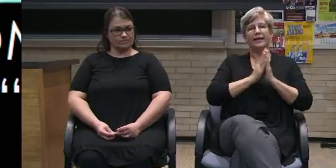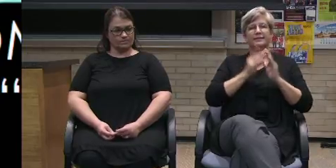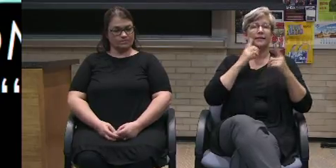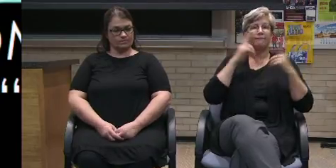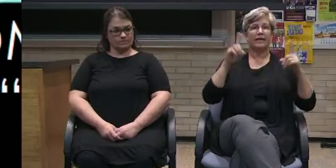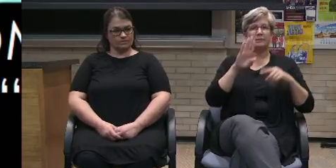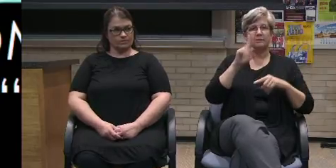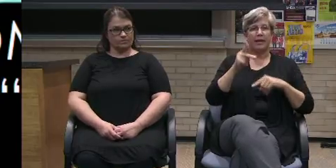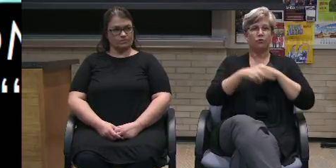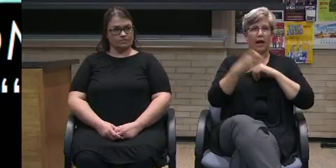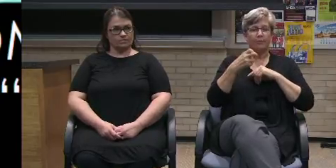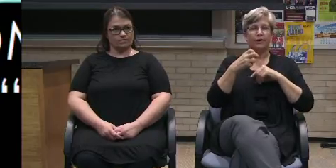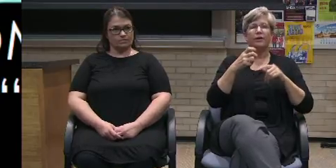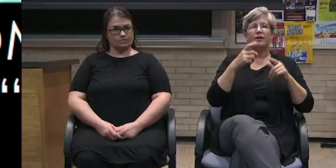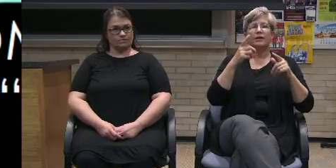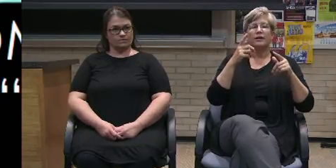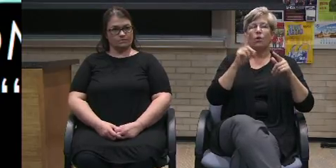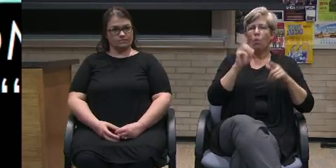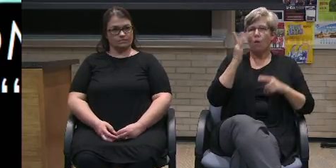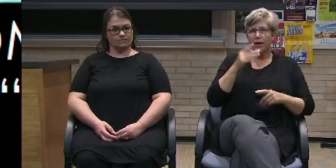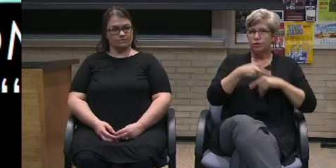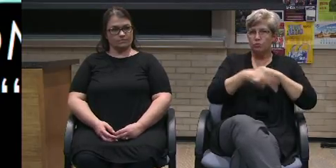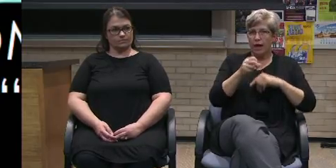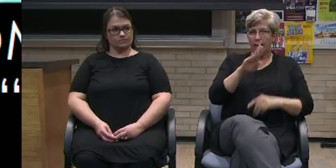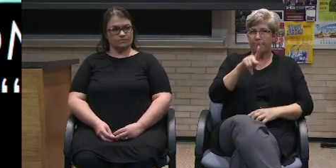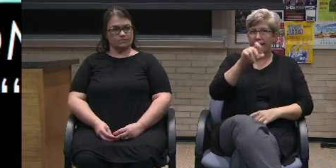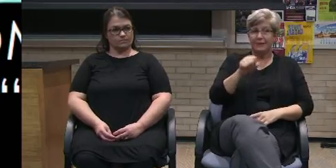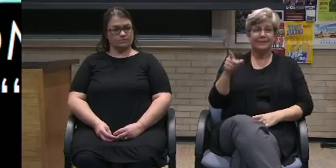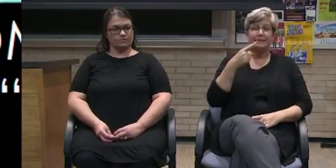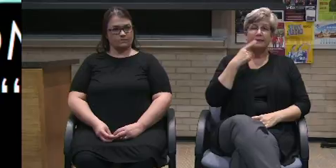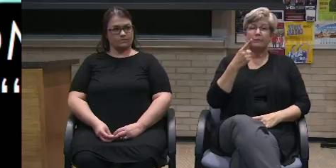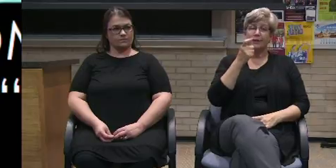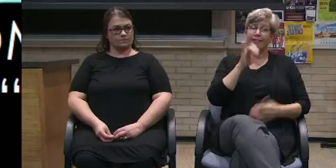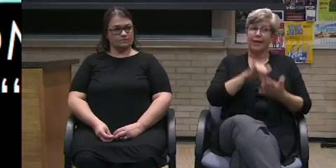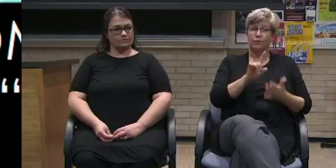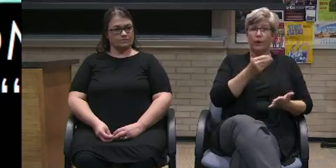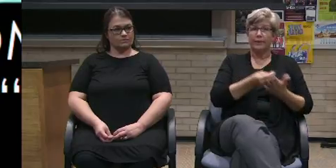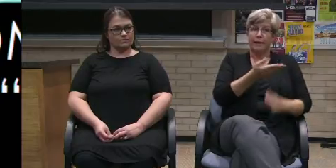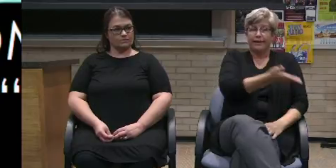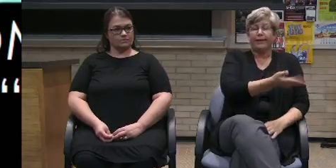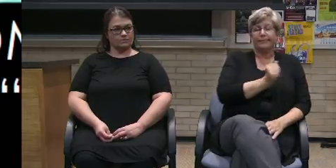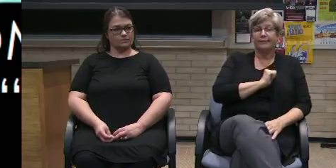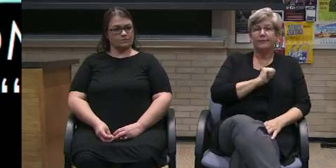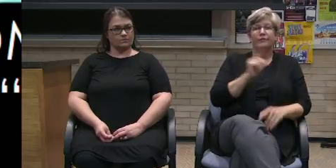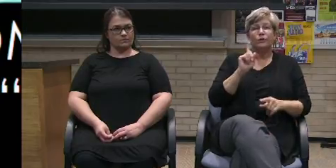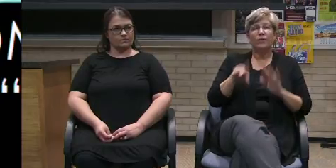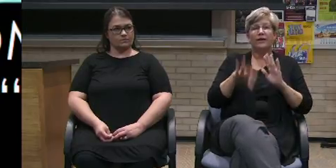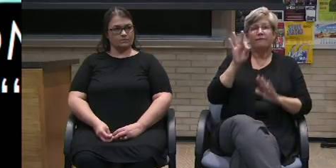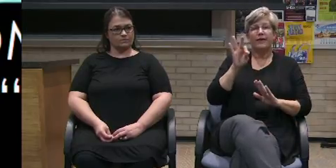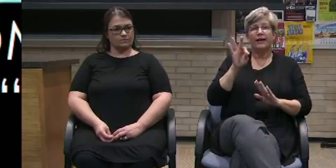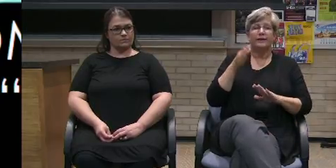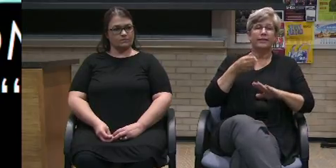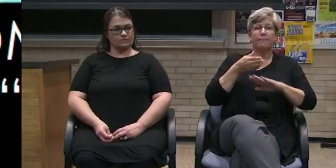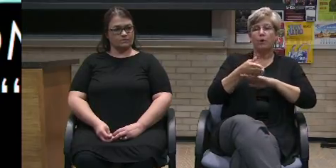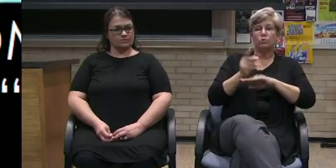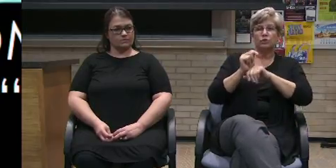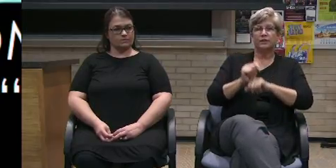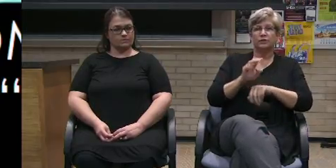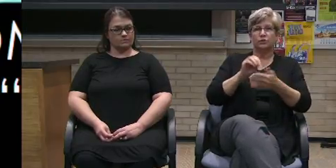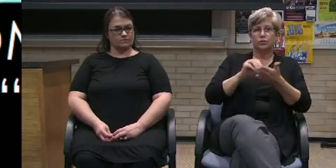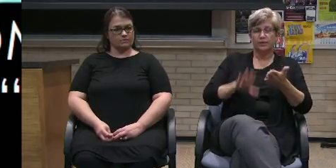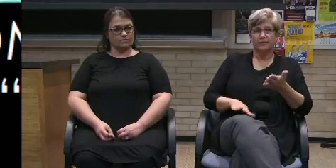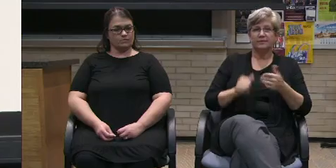know what he said? Because that's where the money is. Well, so where are you going to find the post-traditional students? When